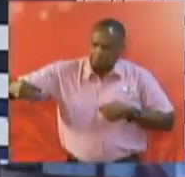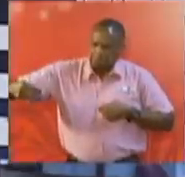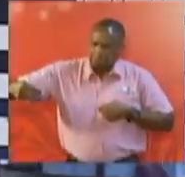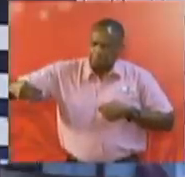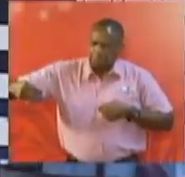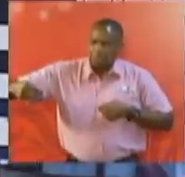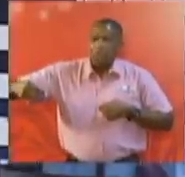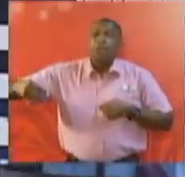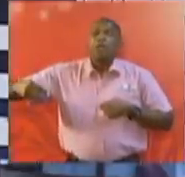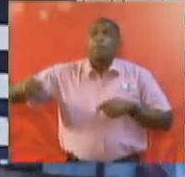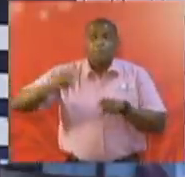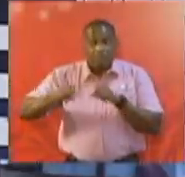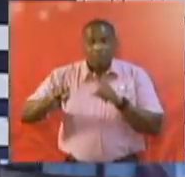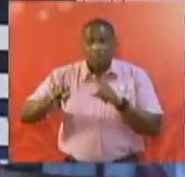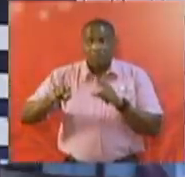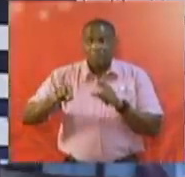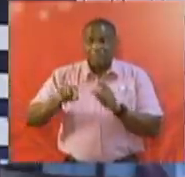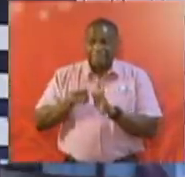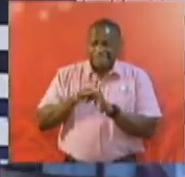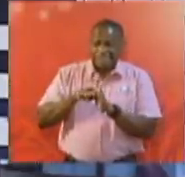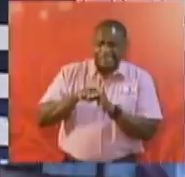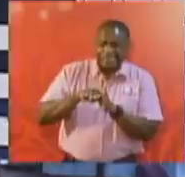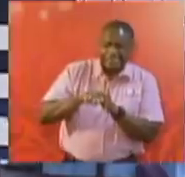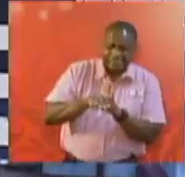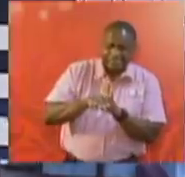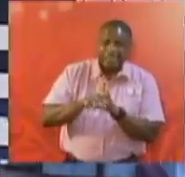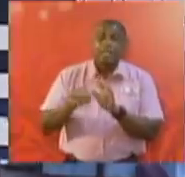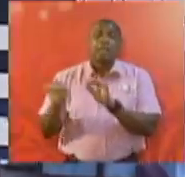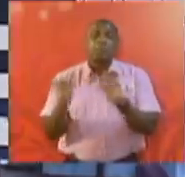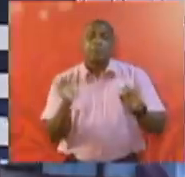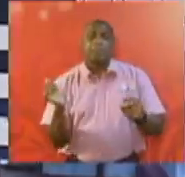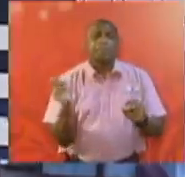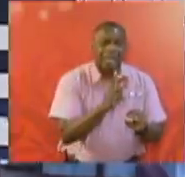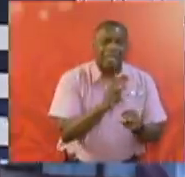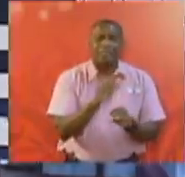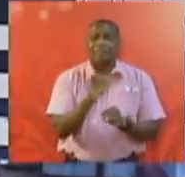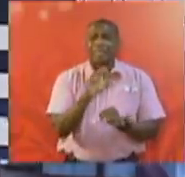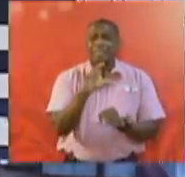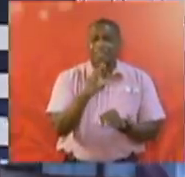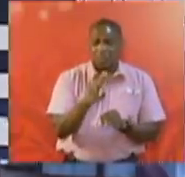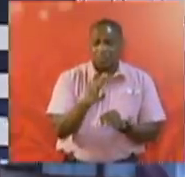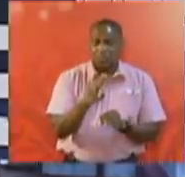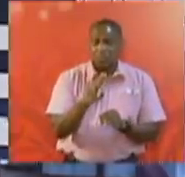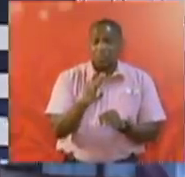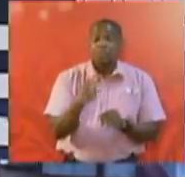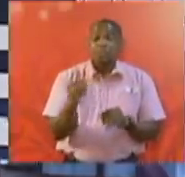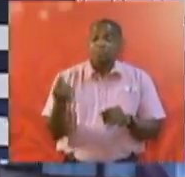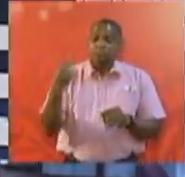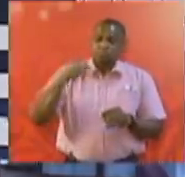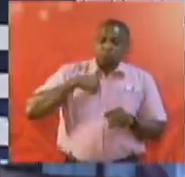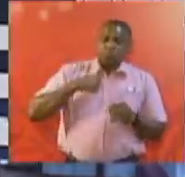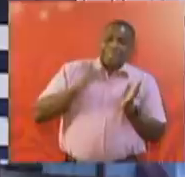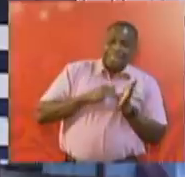again. If you're in ICU, working long in ICU, you realize when you have to intubate a person a second time, mortality